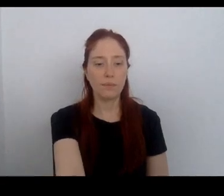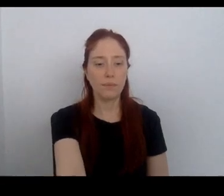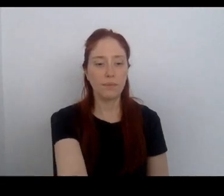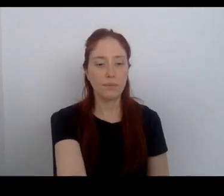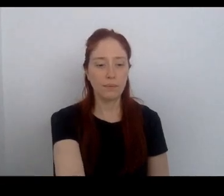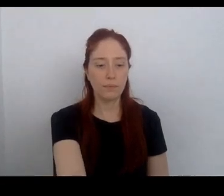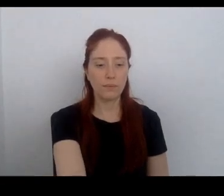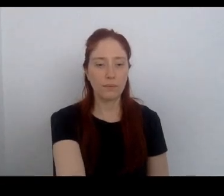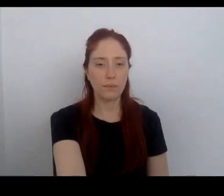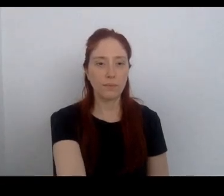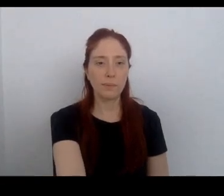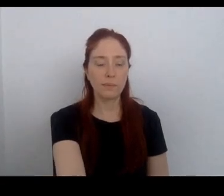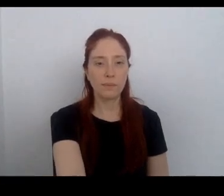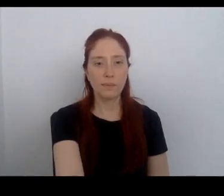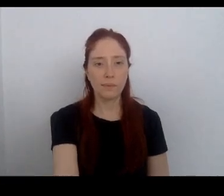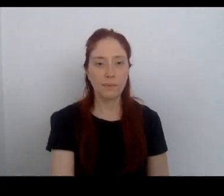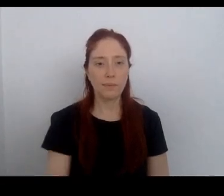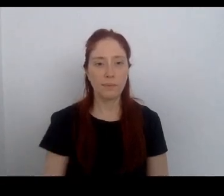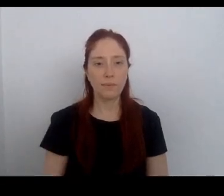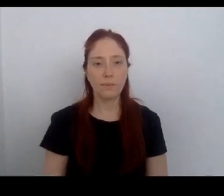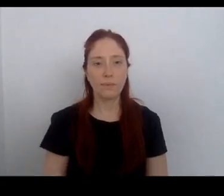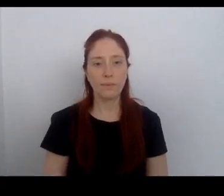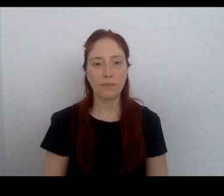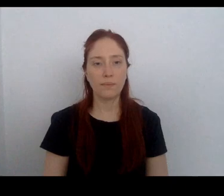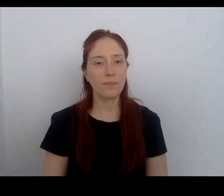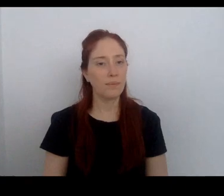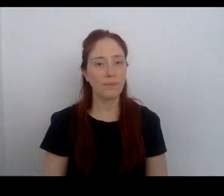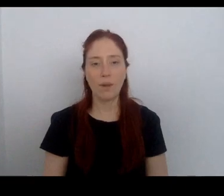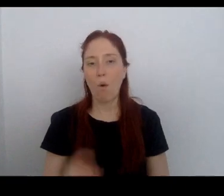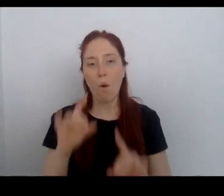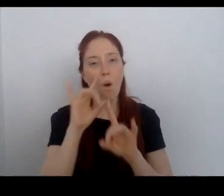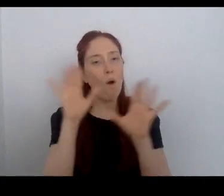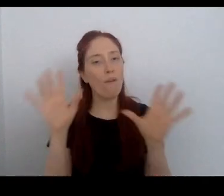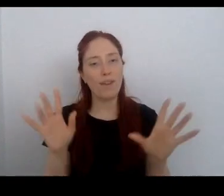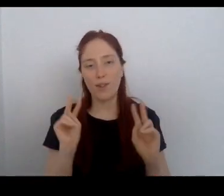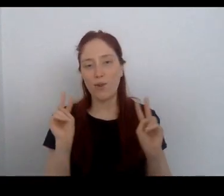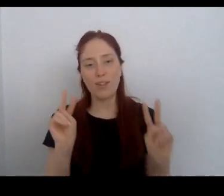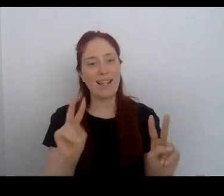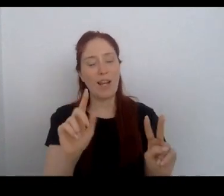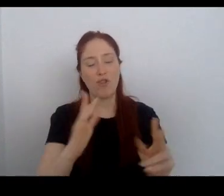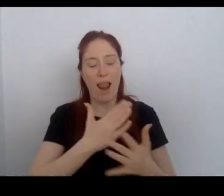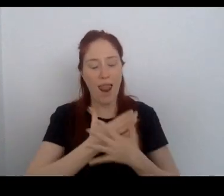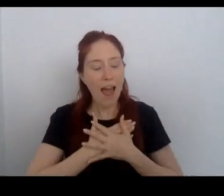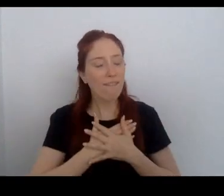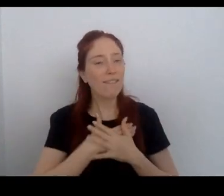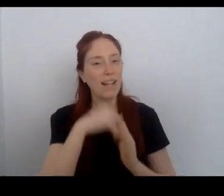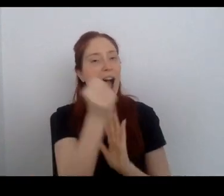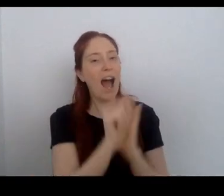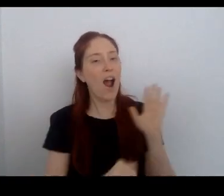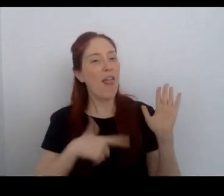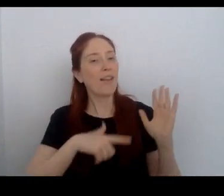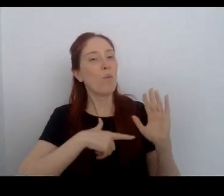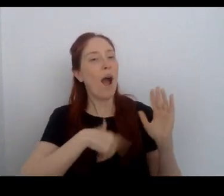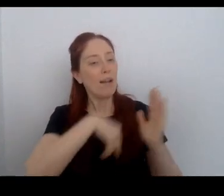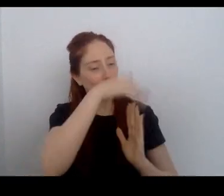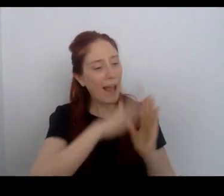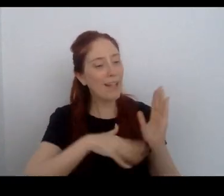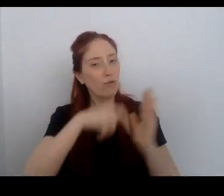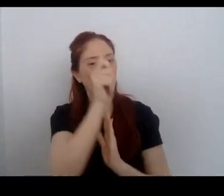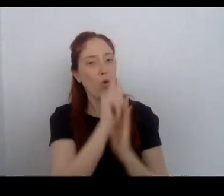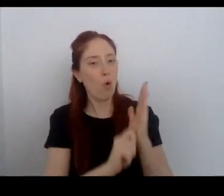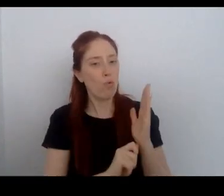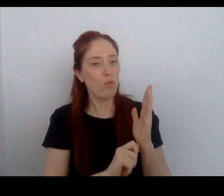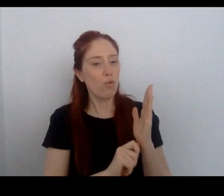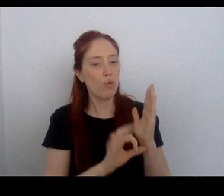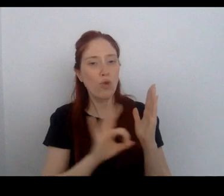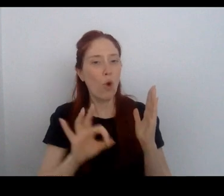Yeah, you can see she was someone who drew and painted because she loved it, and not because she was really trying to please anyone else.